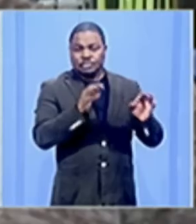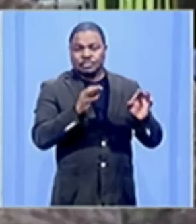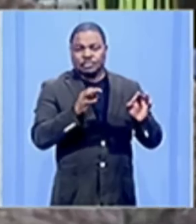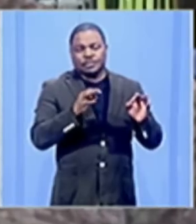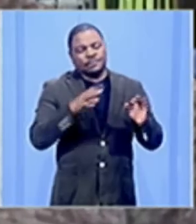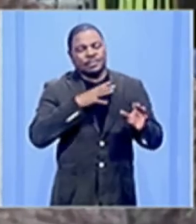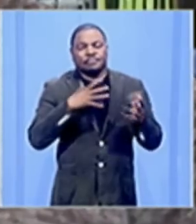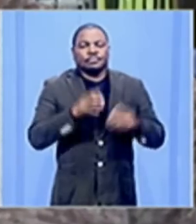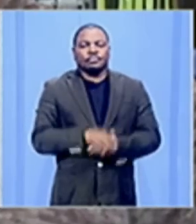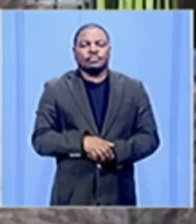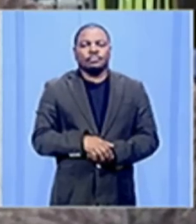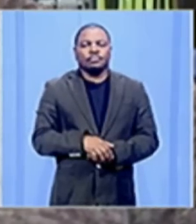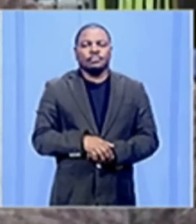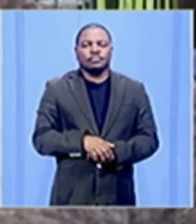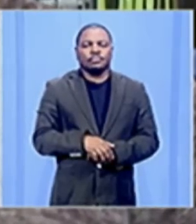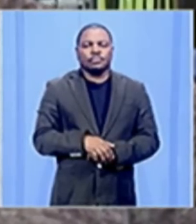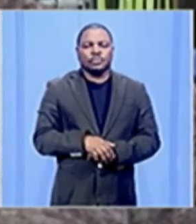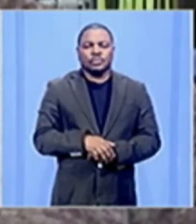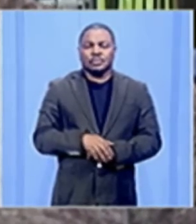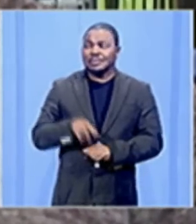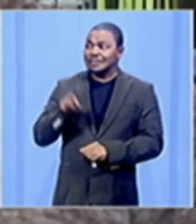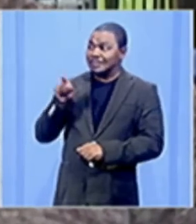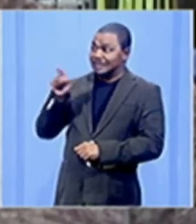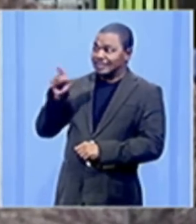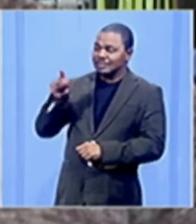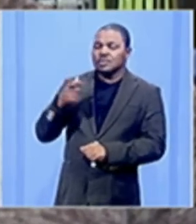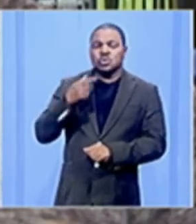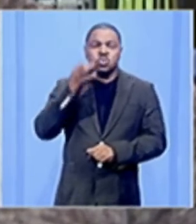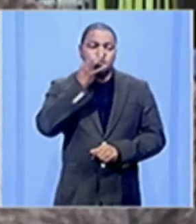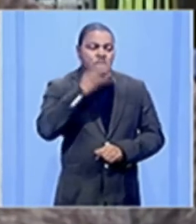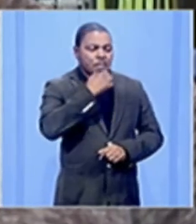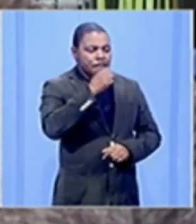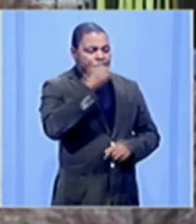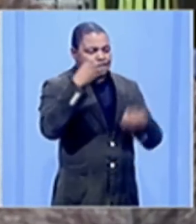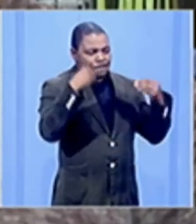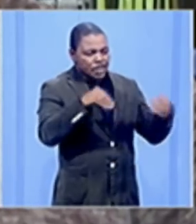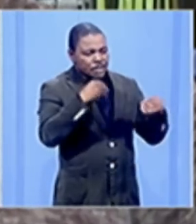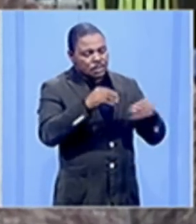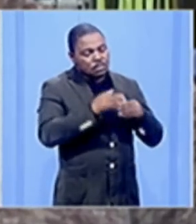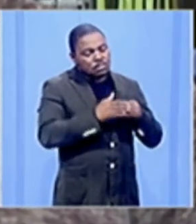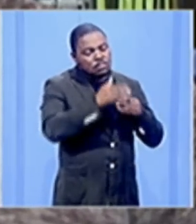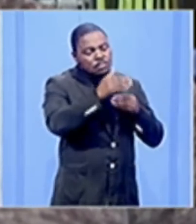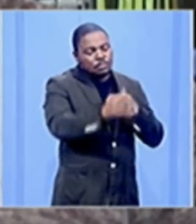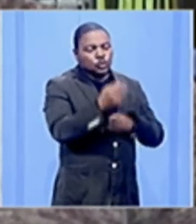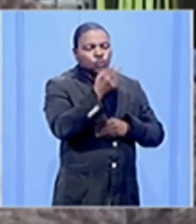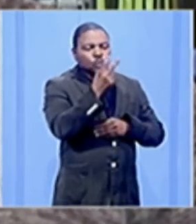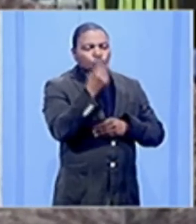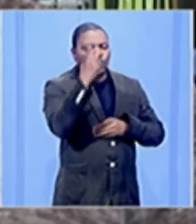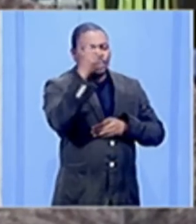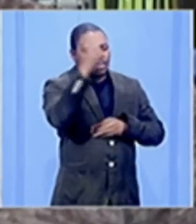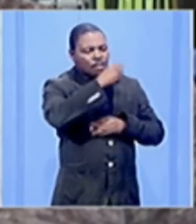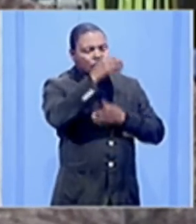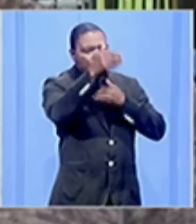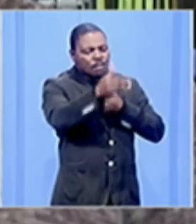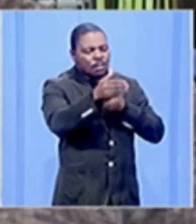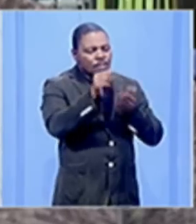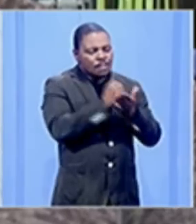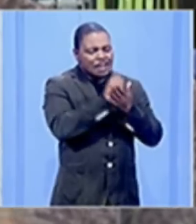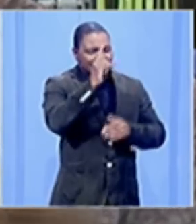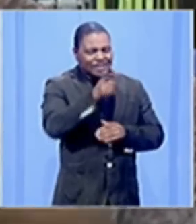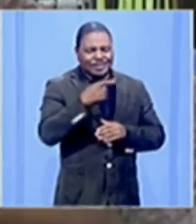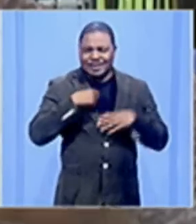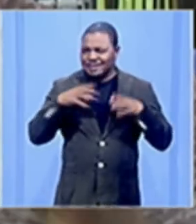fine. Se re kwere ya mogela botse tabe ya gore dikgwebo di swantse di register within 21 days, because ga nke le bana go